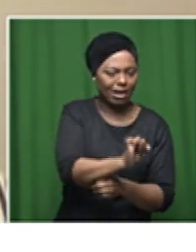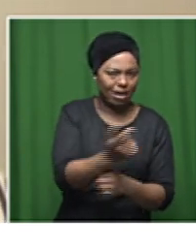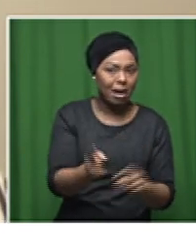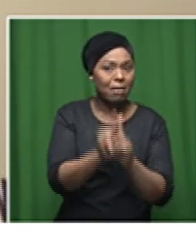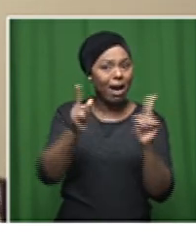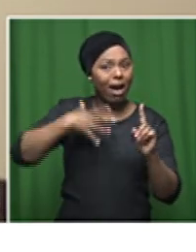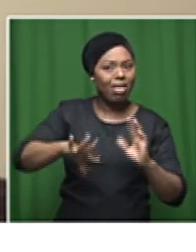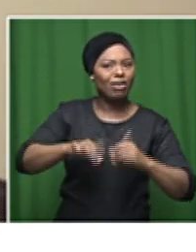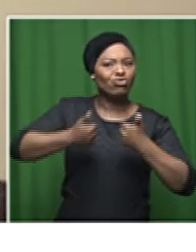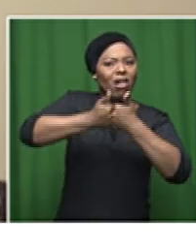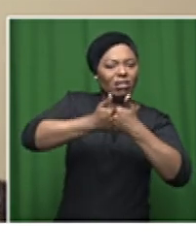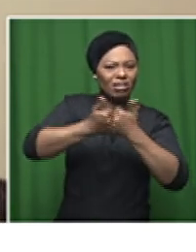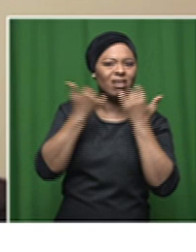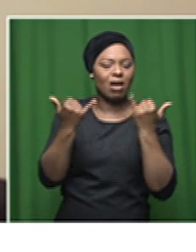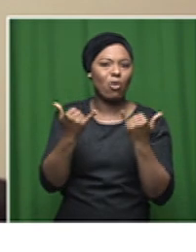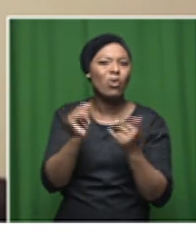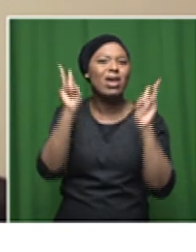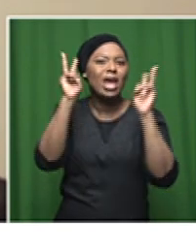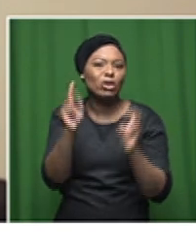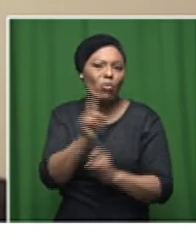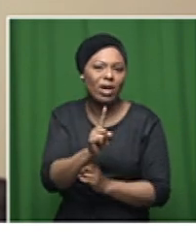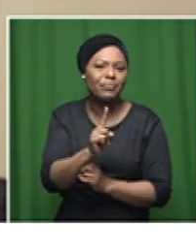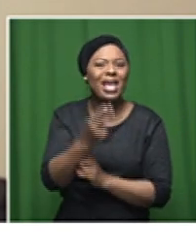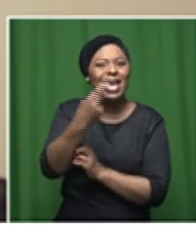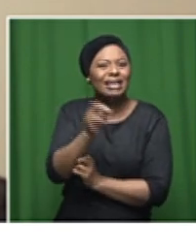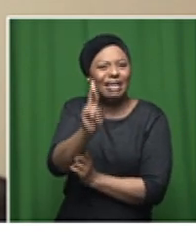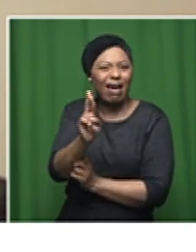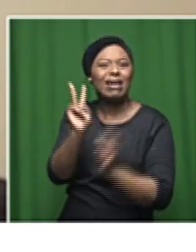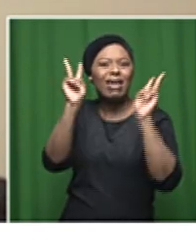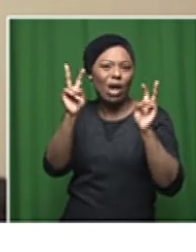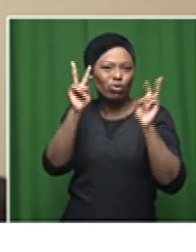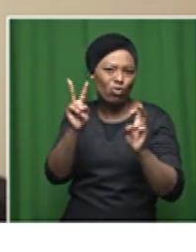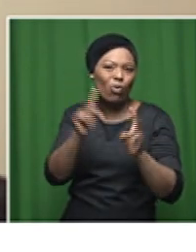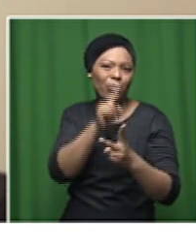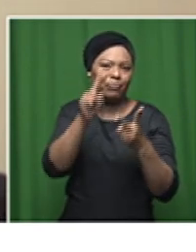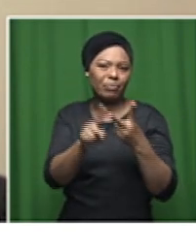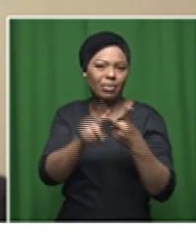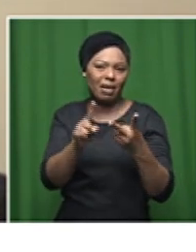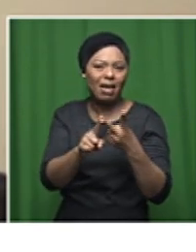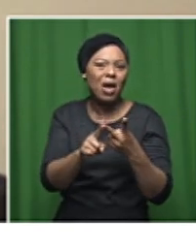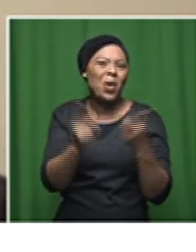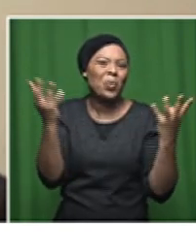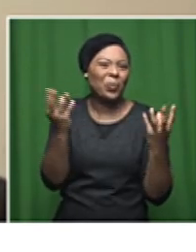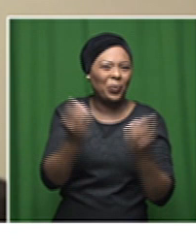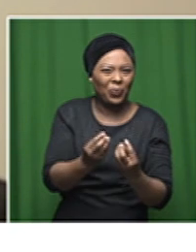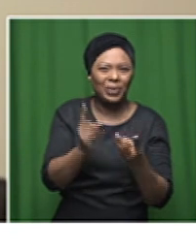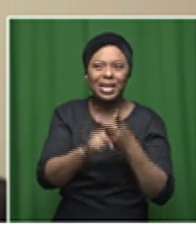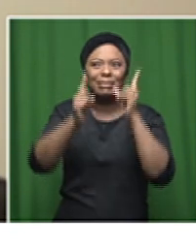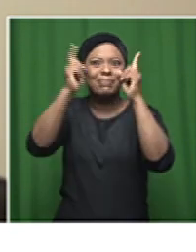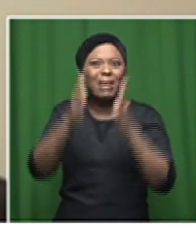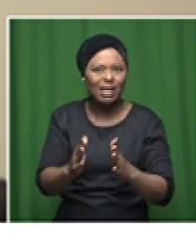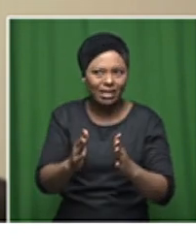facing are caused by the shortages of human resource and also the shortages of specialists in other provinces